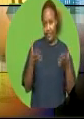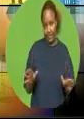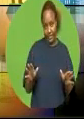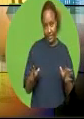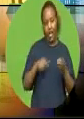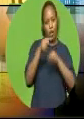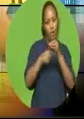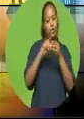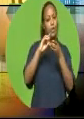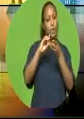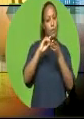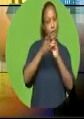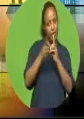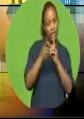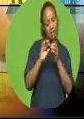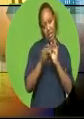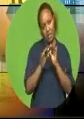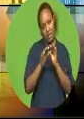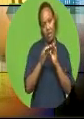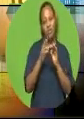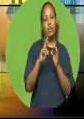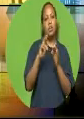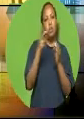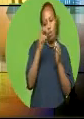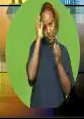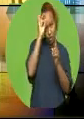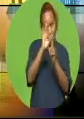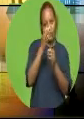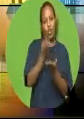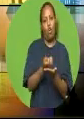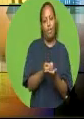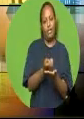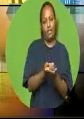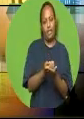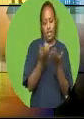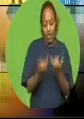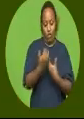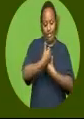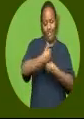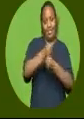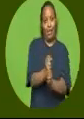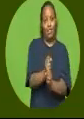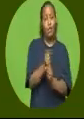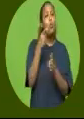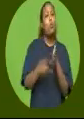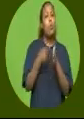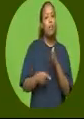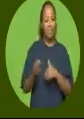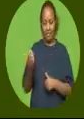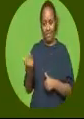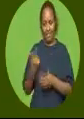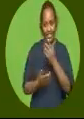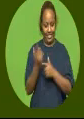economics. Let me summarize what we have discussed in today's lesson. We have